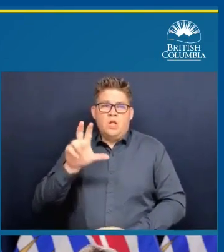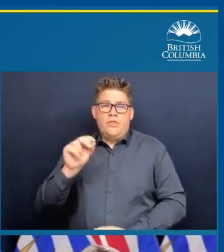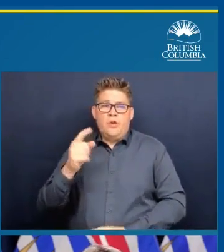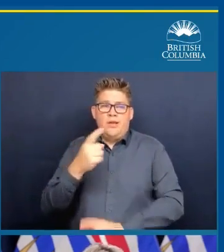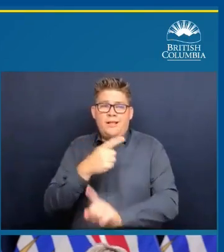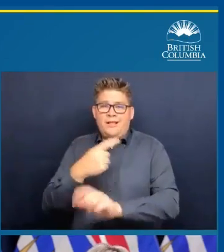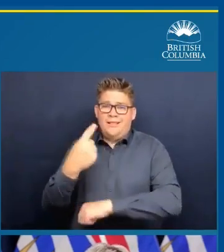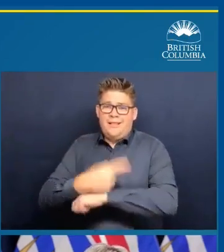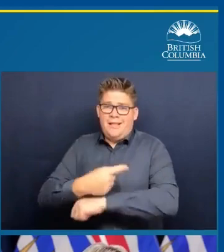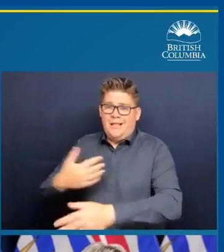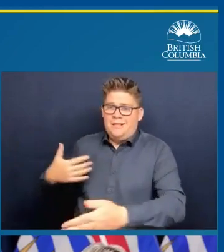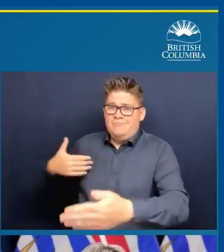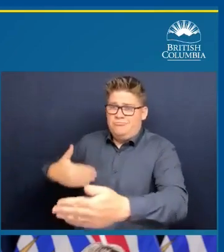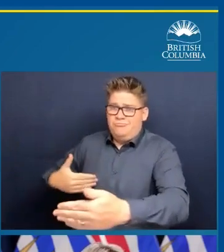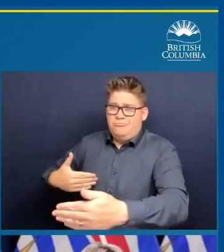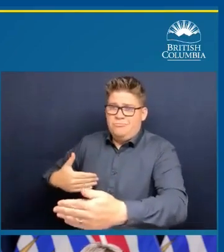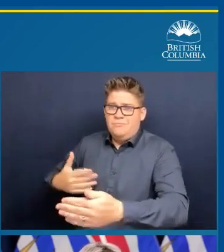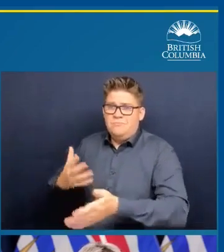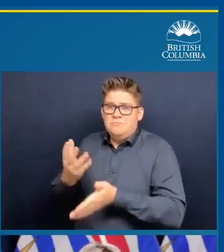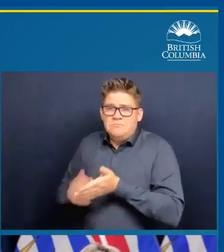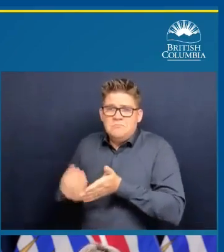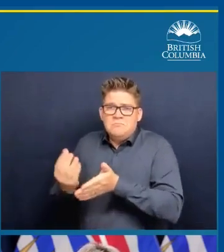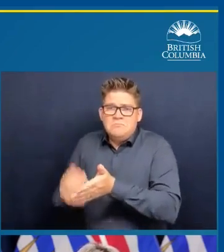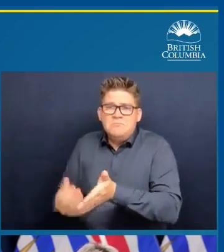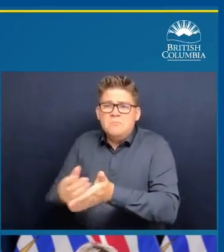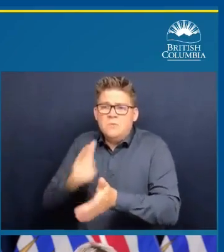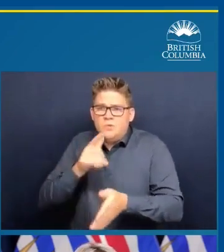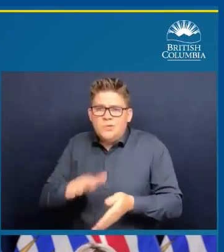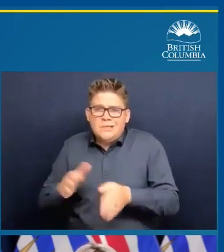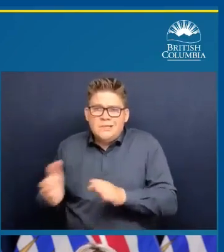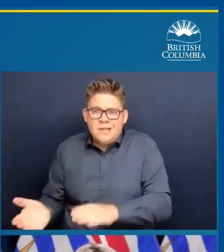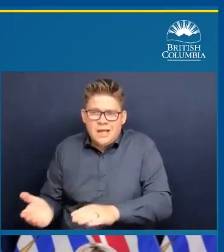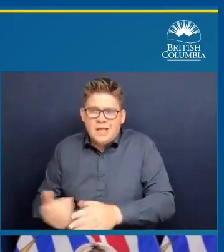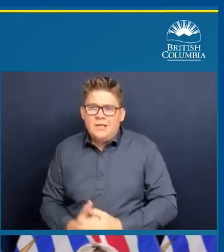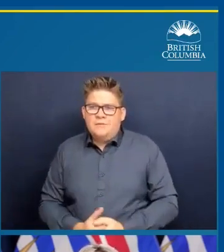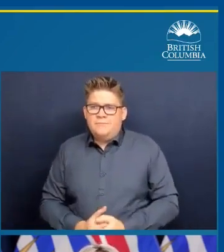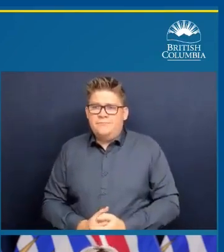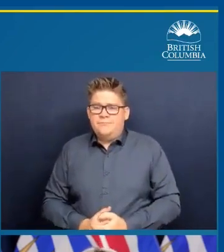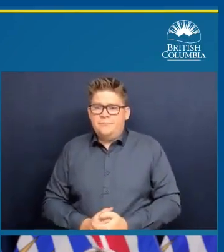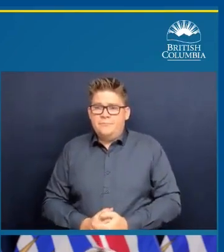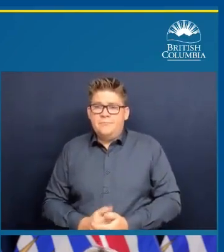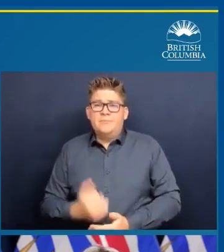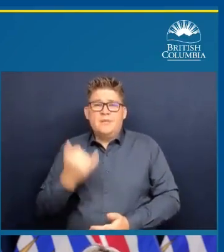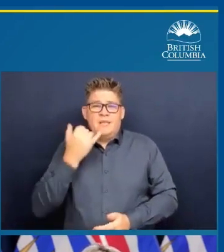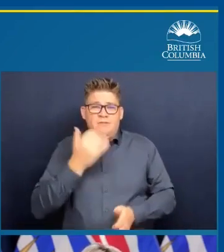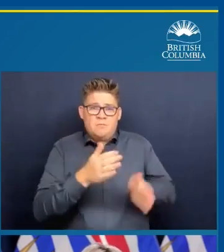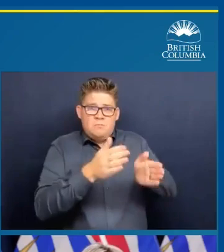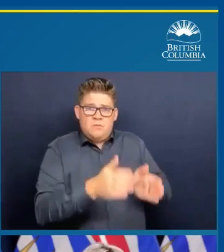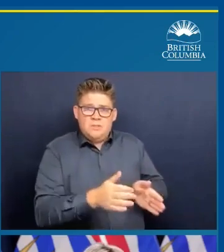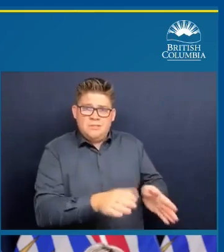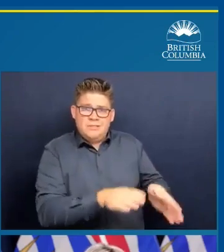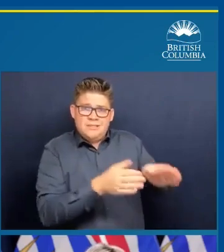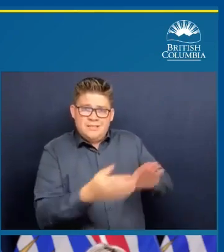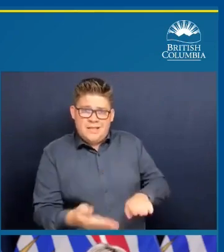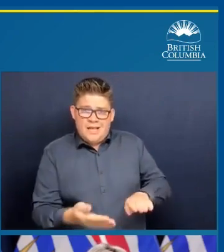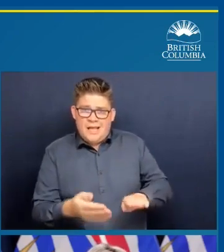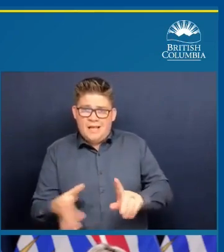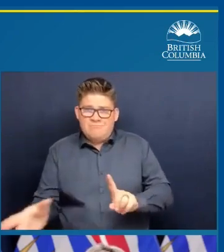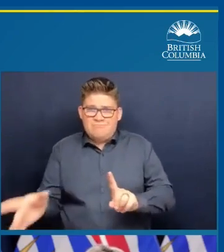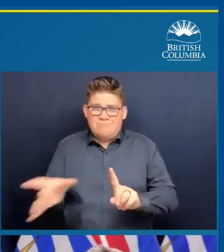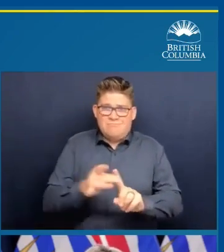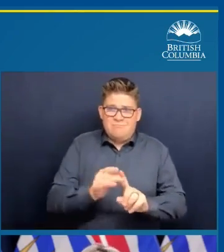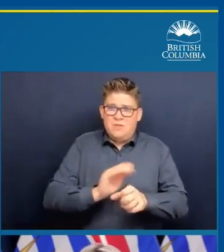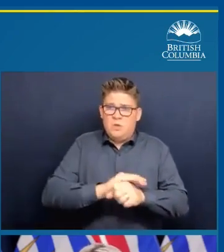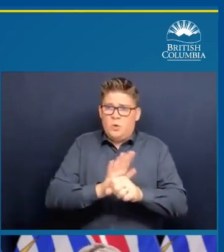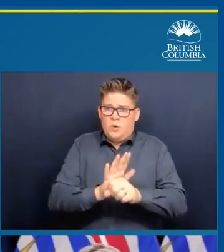that about 30 to 40% of people who die with a positive COVID test, COVID is one of the reasons why they've